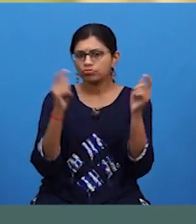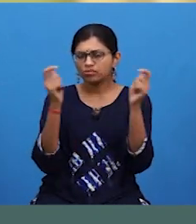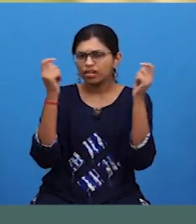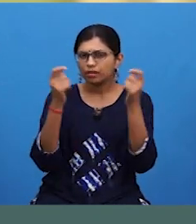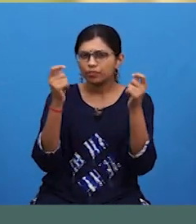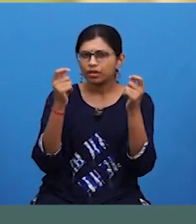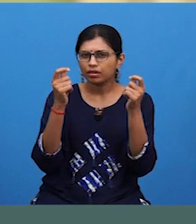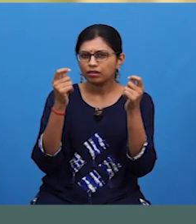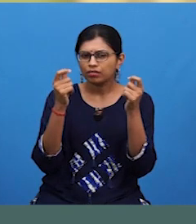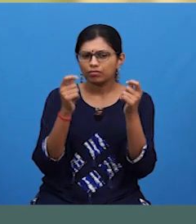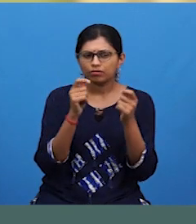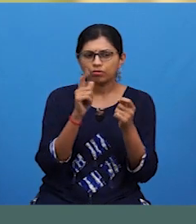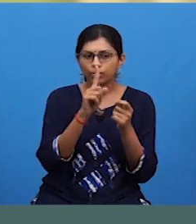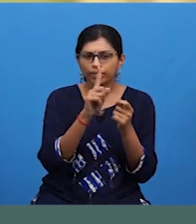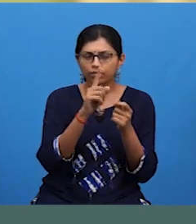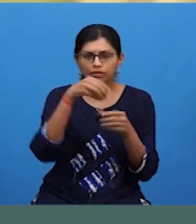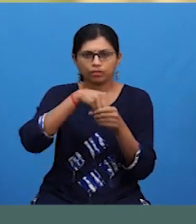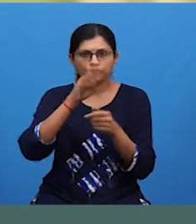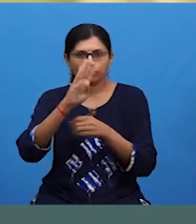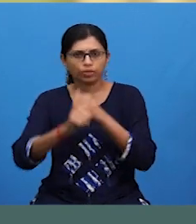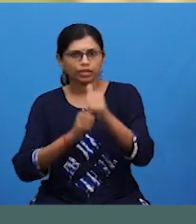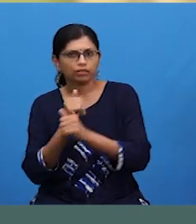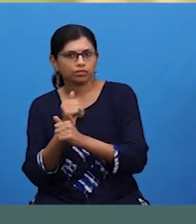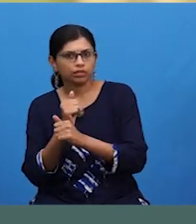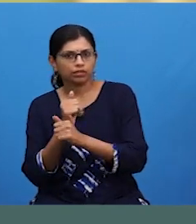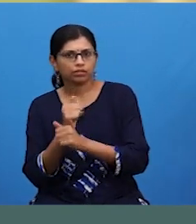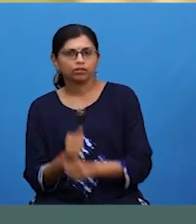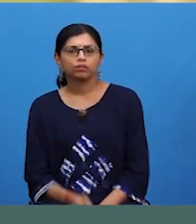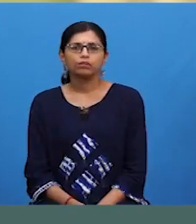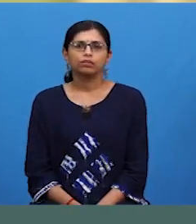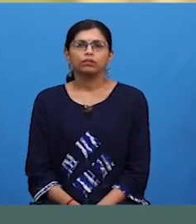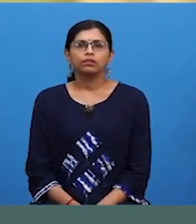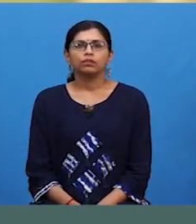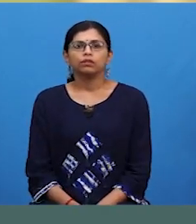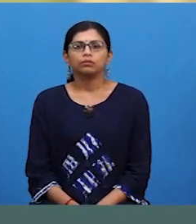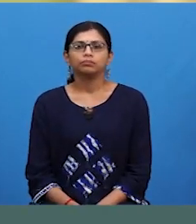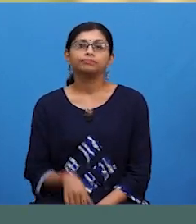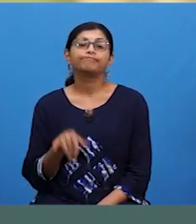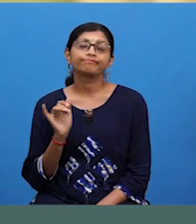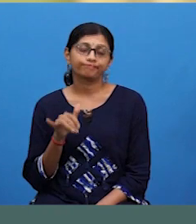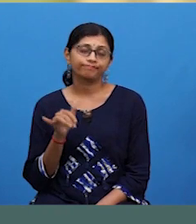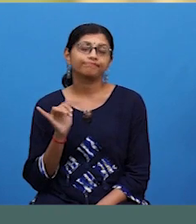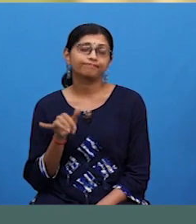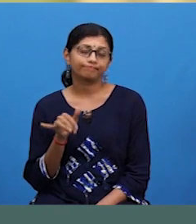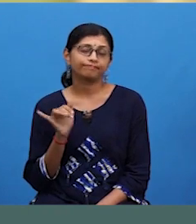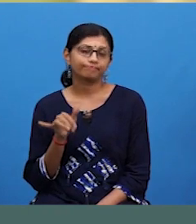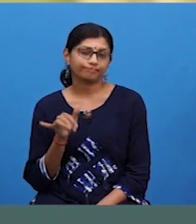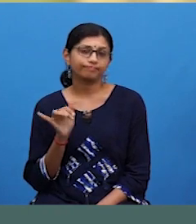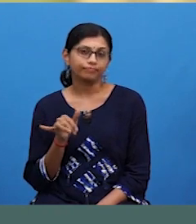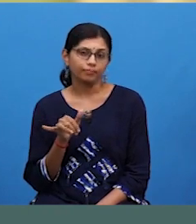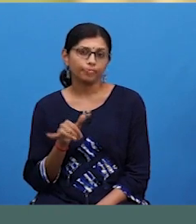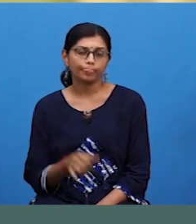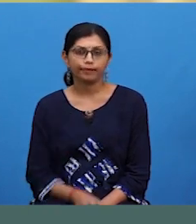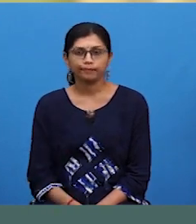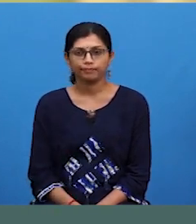in every 4 years? Well, logically speaking, yes. But at